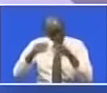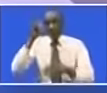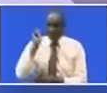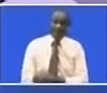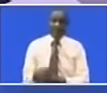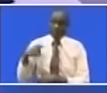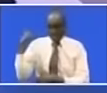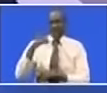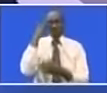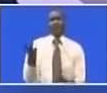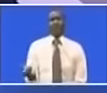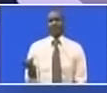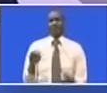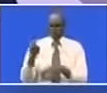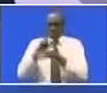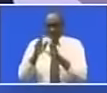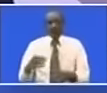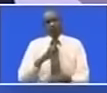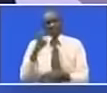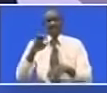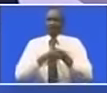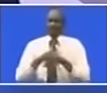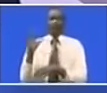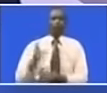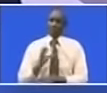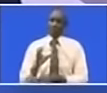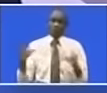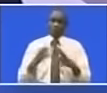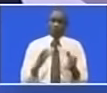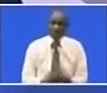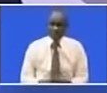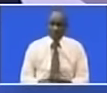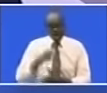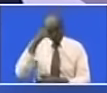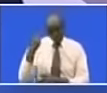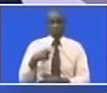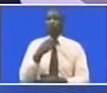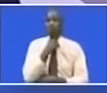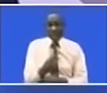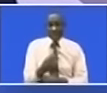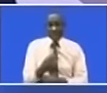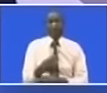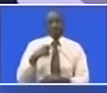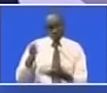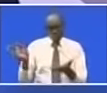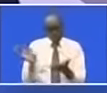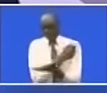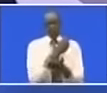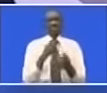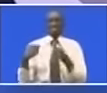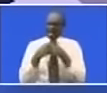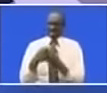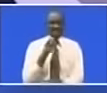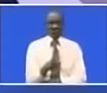are we here as observers from East African community? Is because we want to remove these